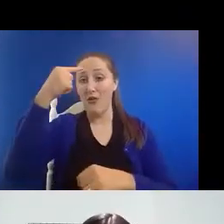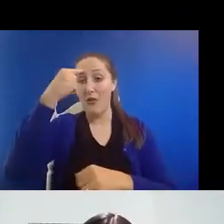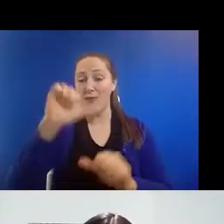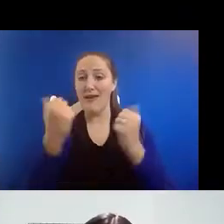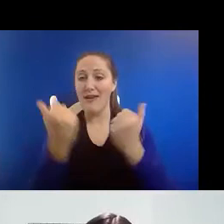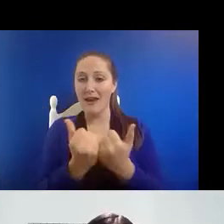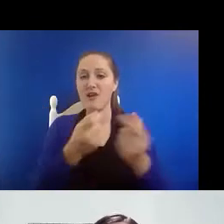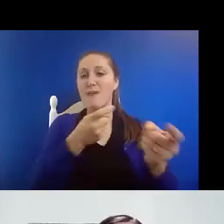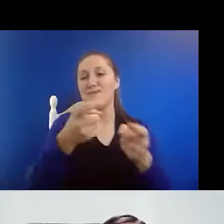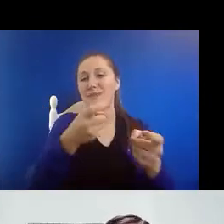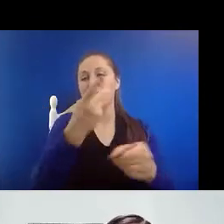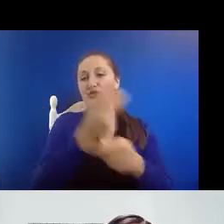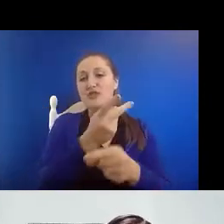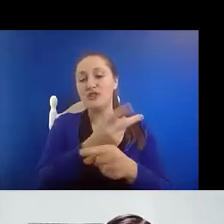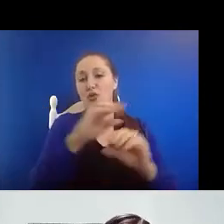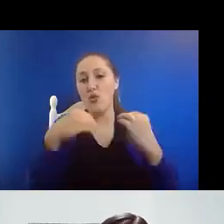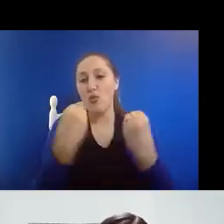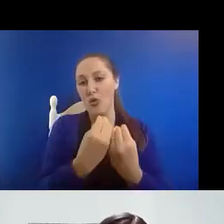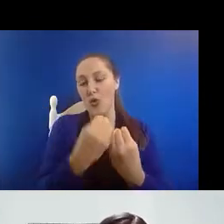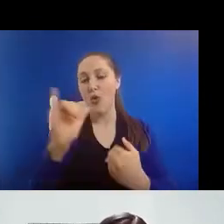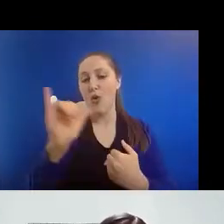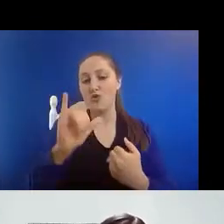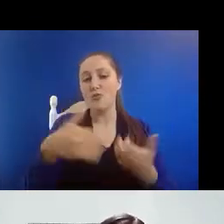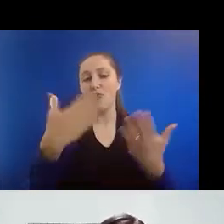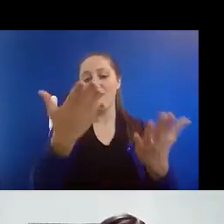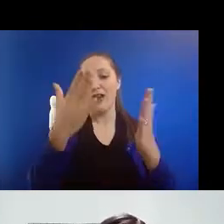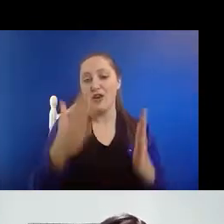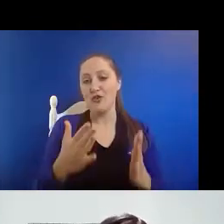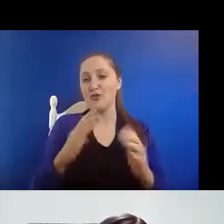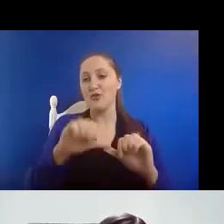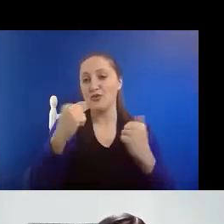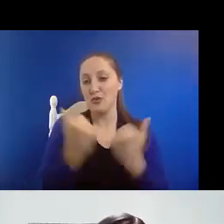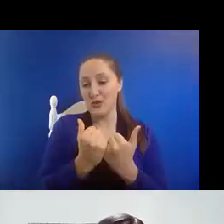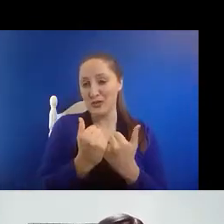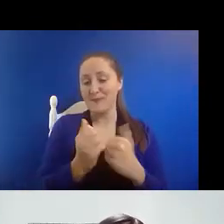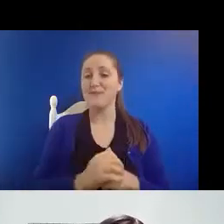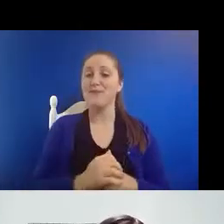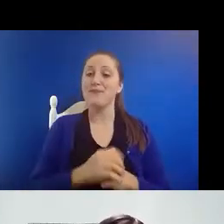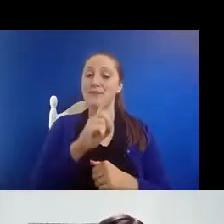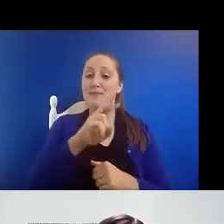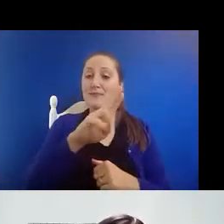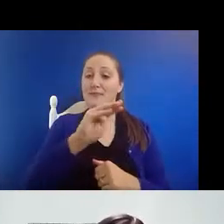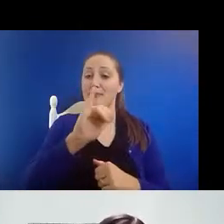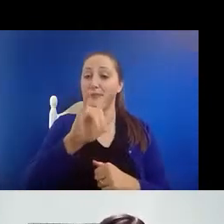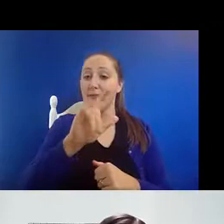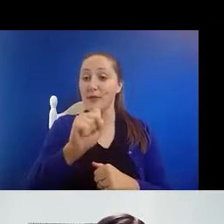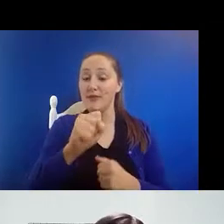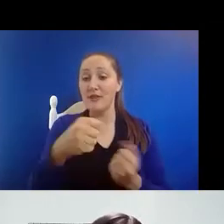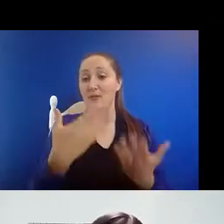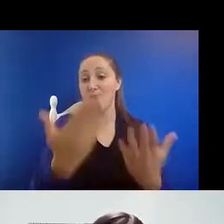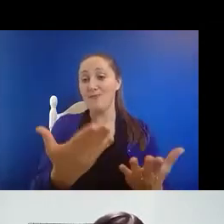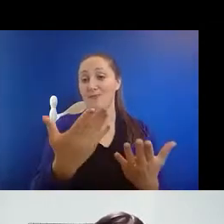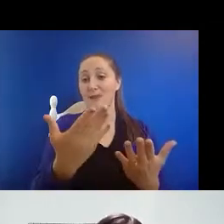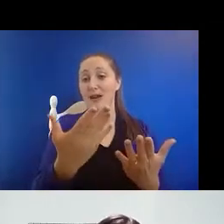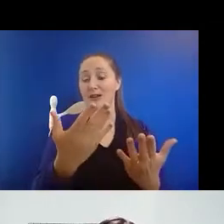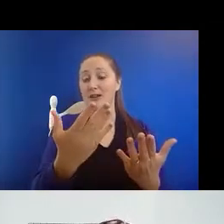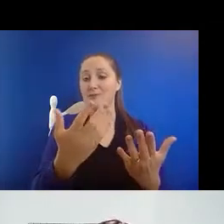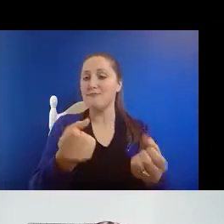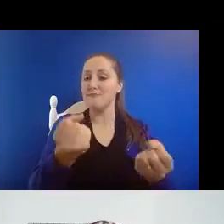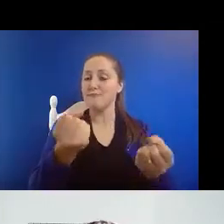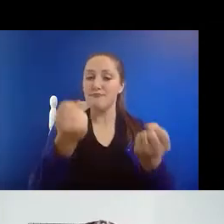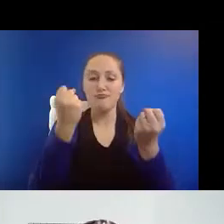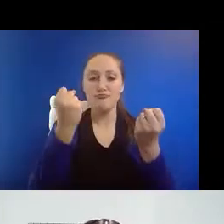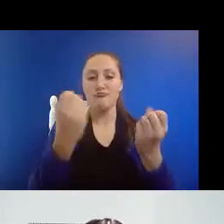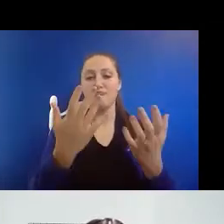care organizations, and provider associations. Dr. Mills has been provided extensive experience in